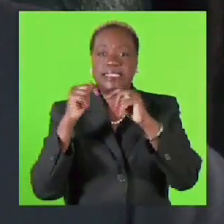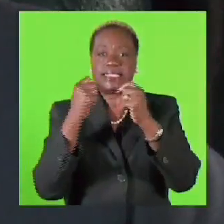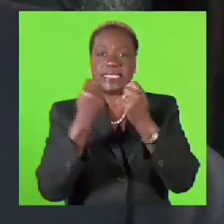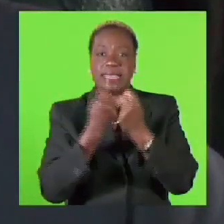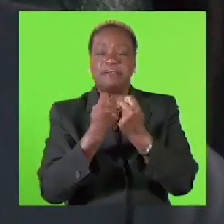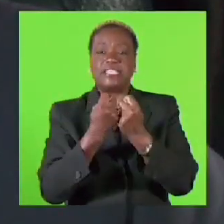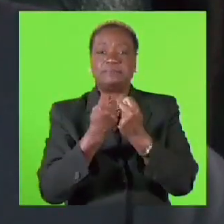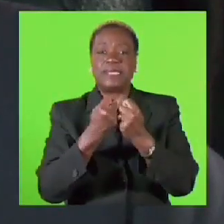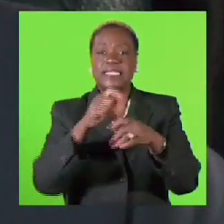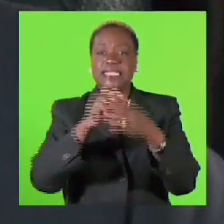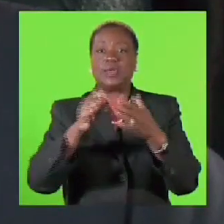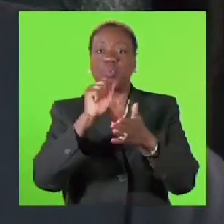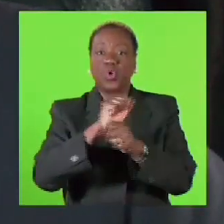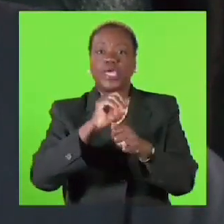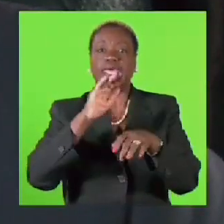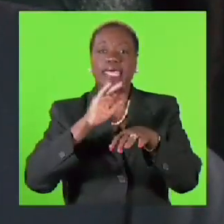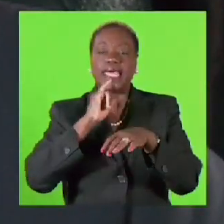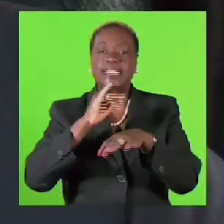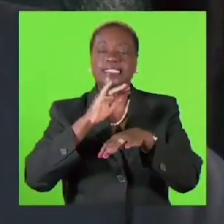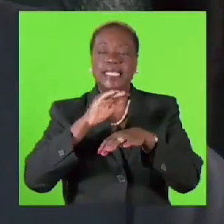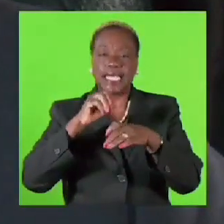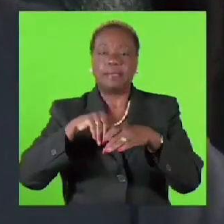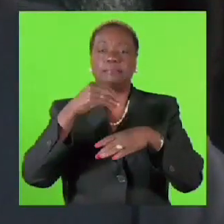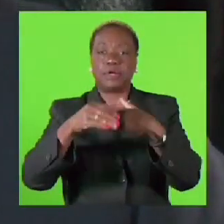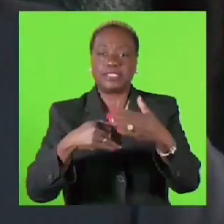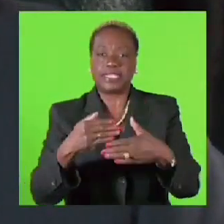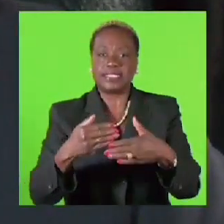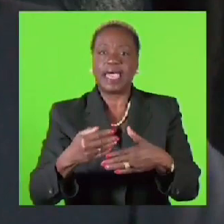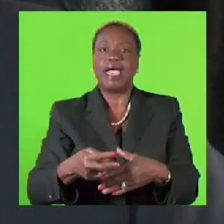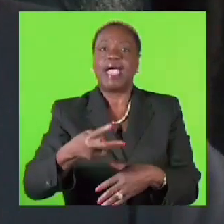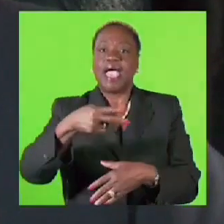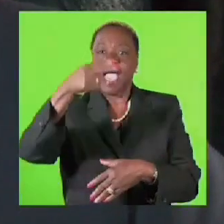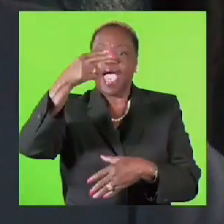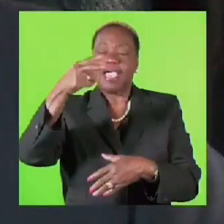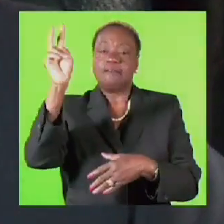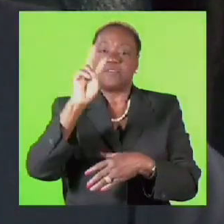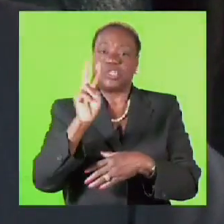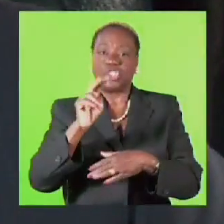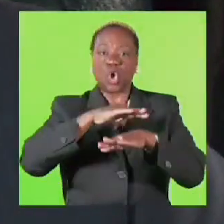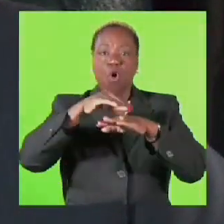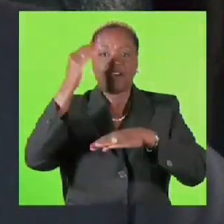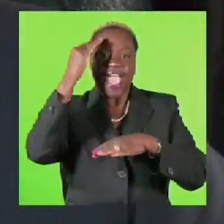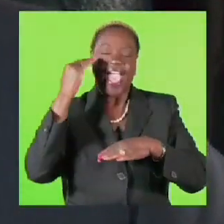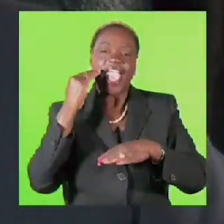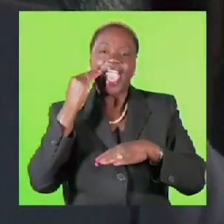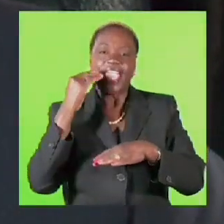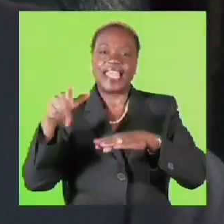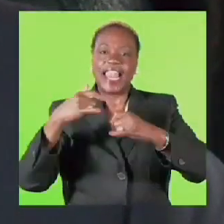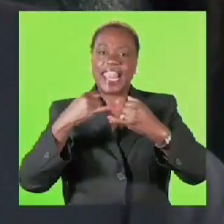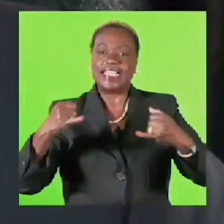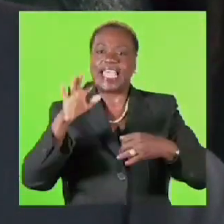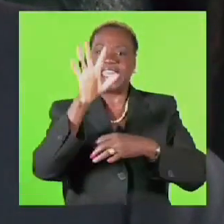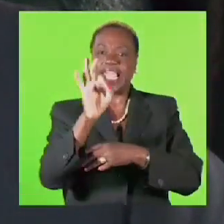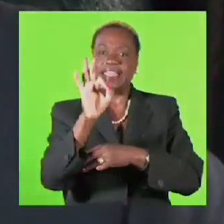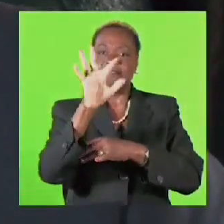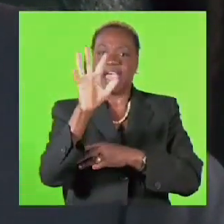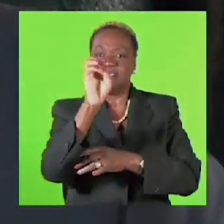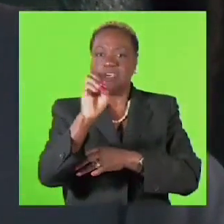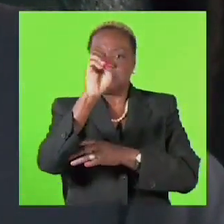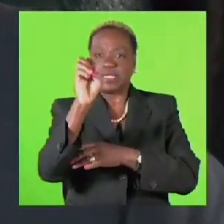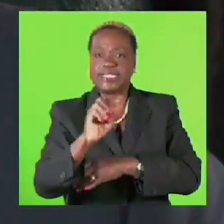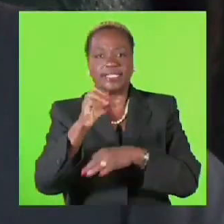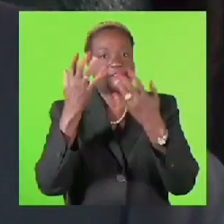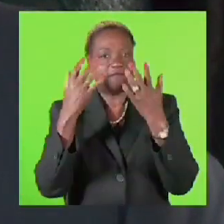assigned and work is also in process. High voltage overhead lines are 95%